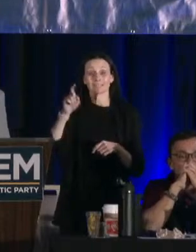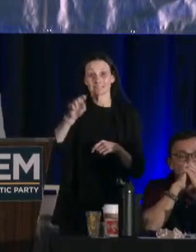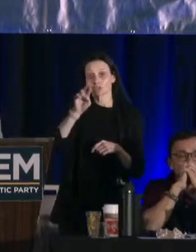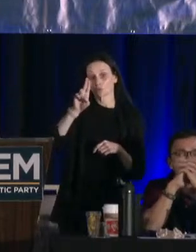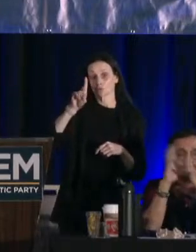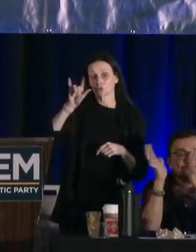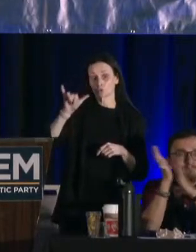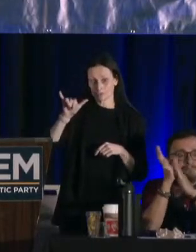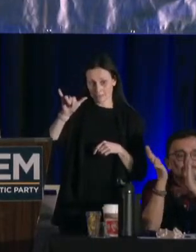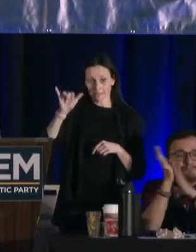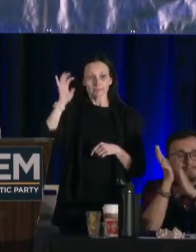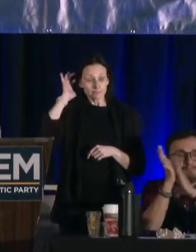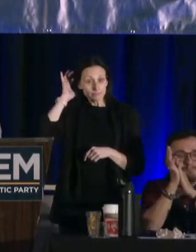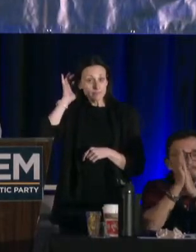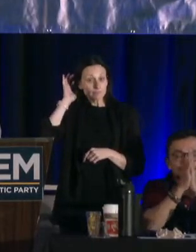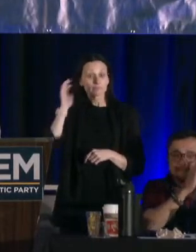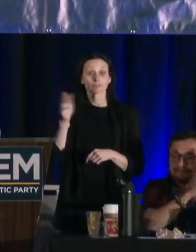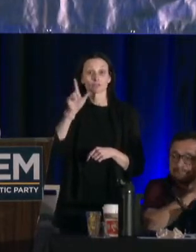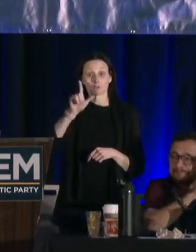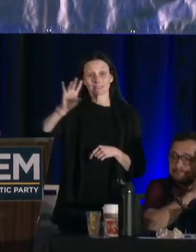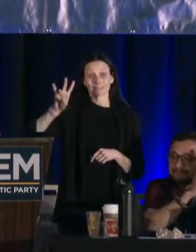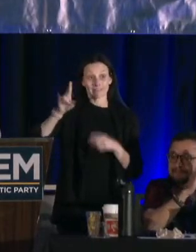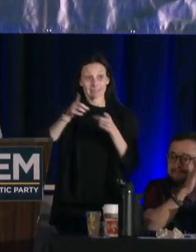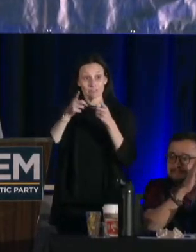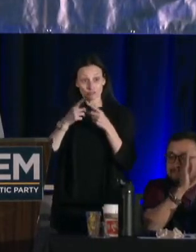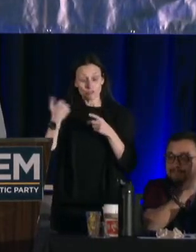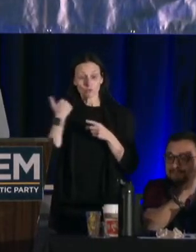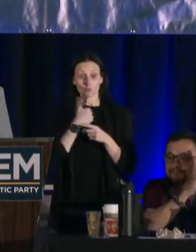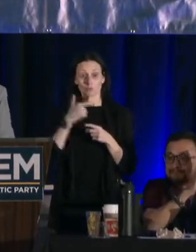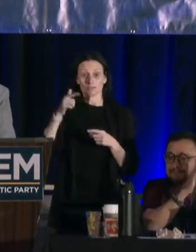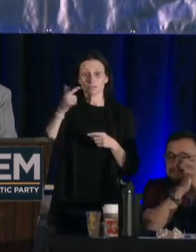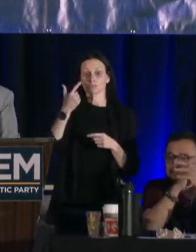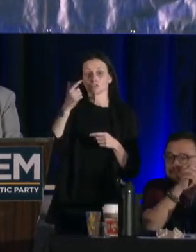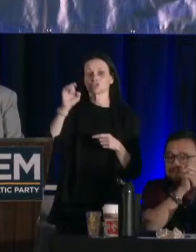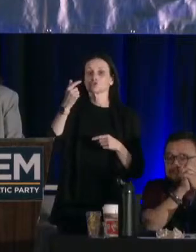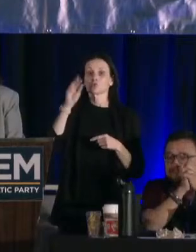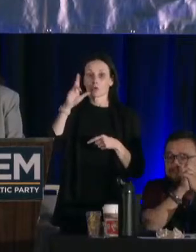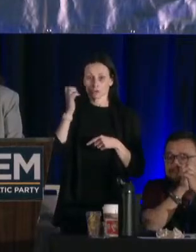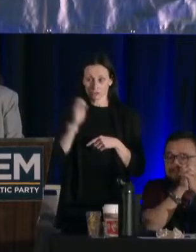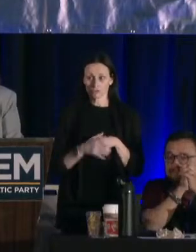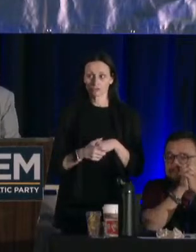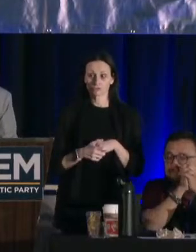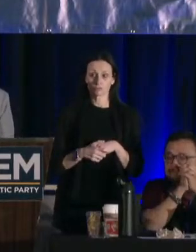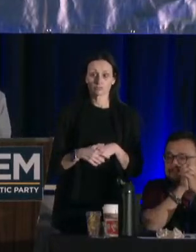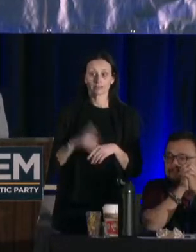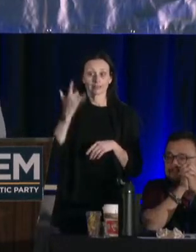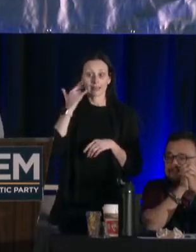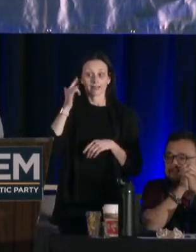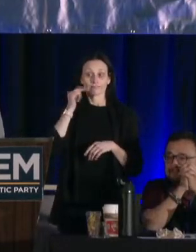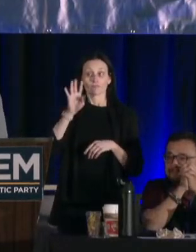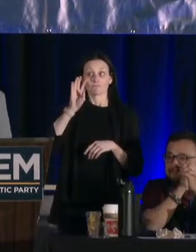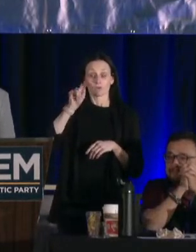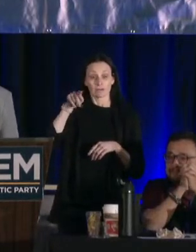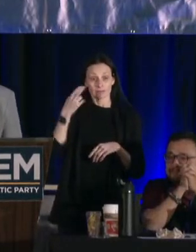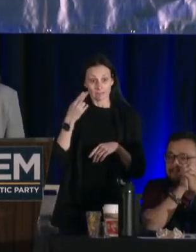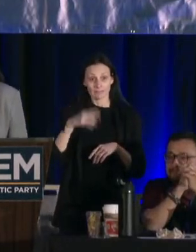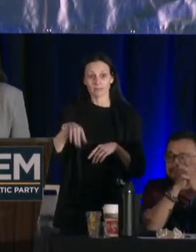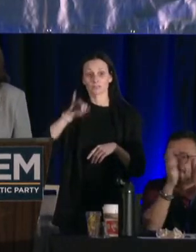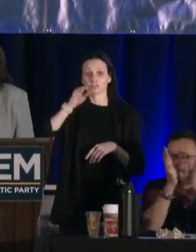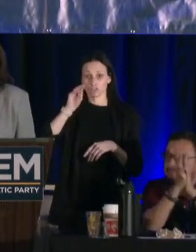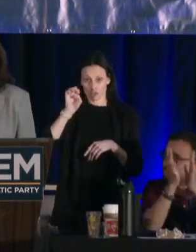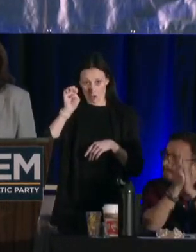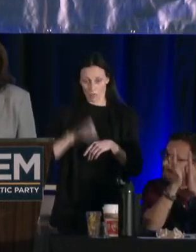Salas. The 27th, George Whiteside. California 40th, Joe